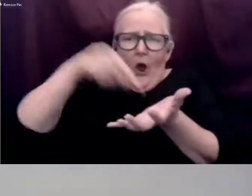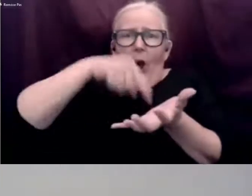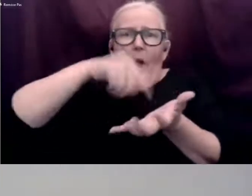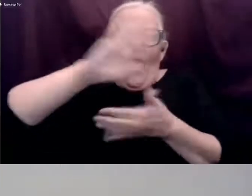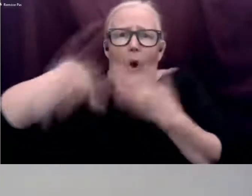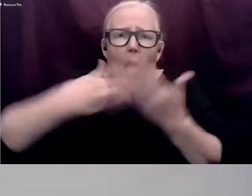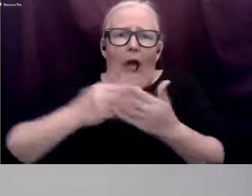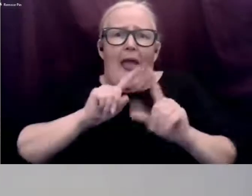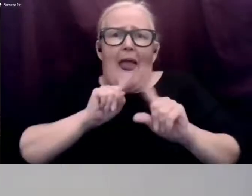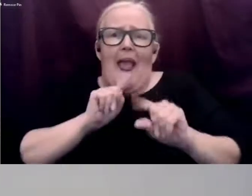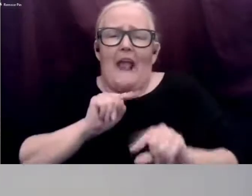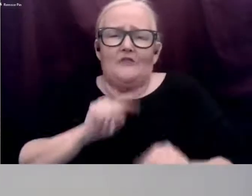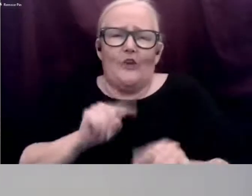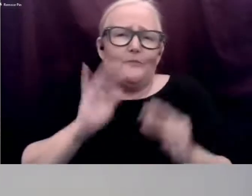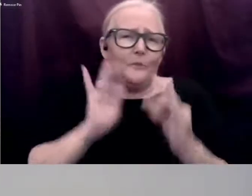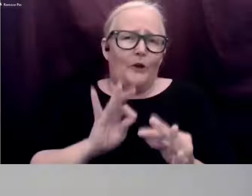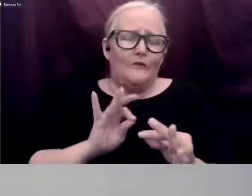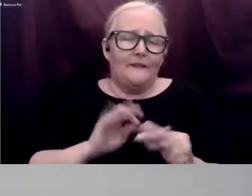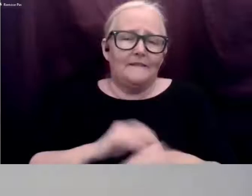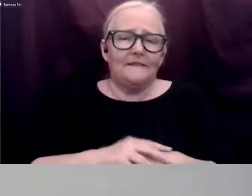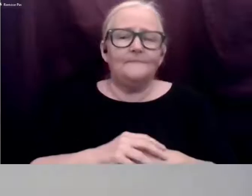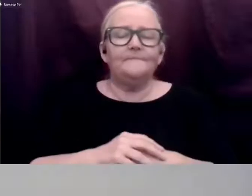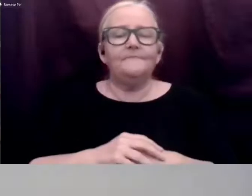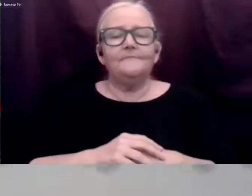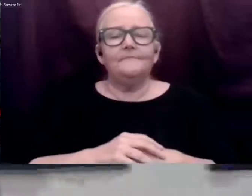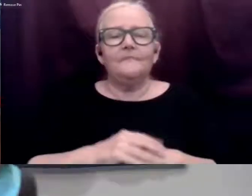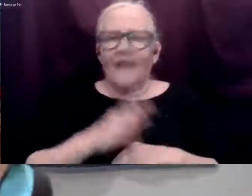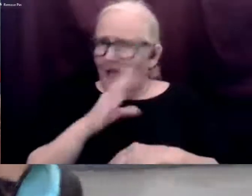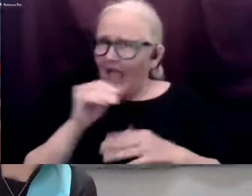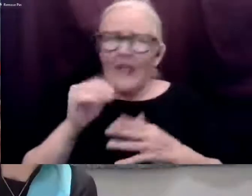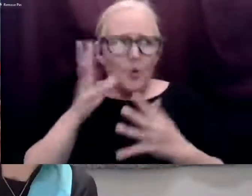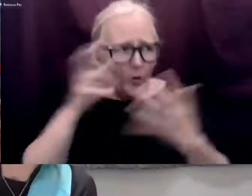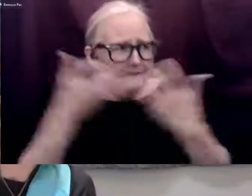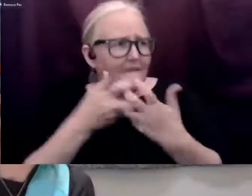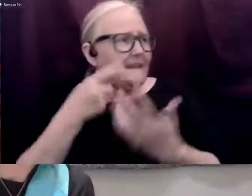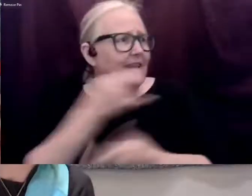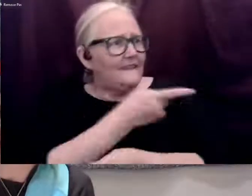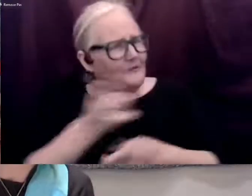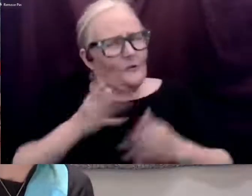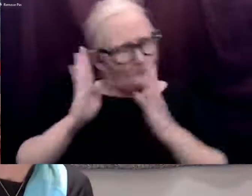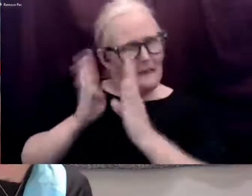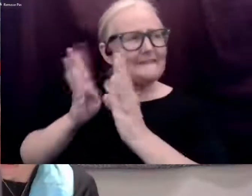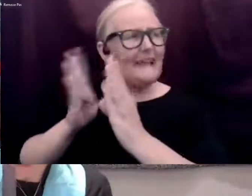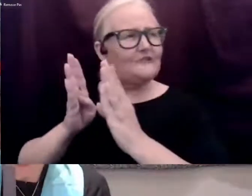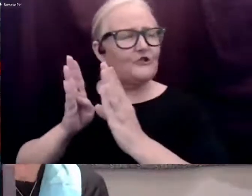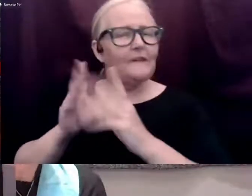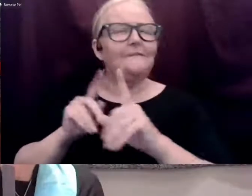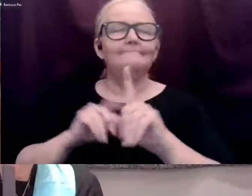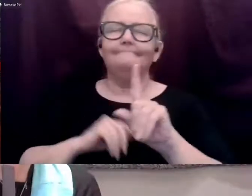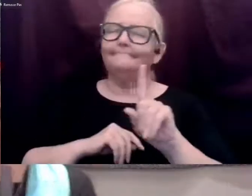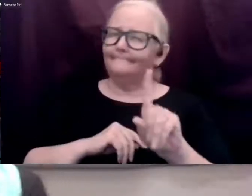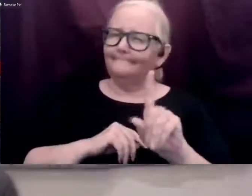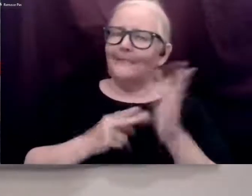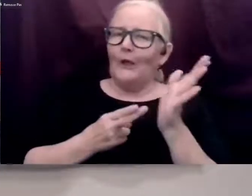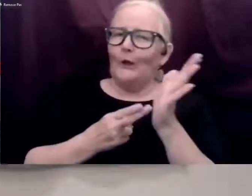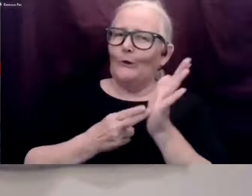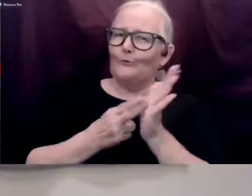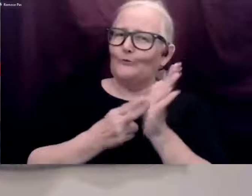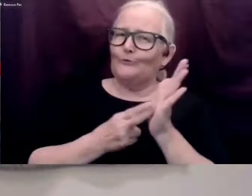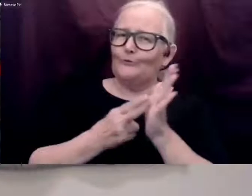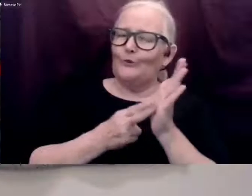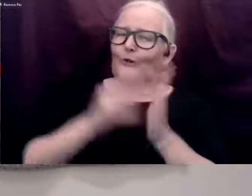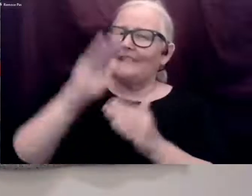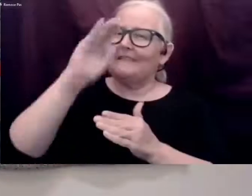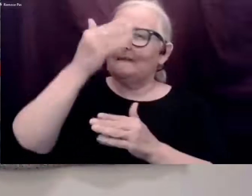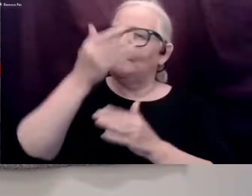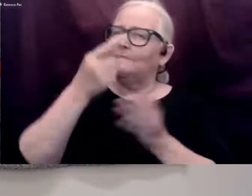others, if they'd only listen. But truth has a way of coming in disguise, sometimes